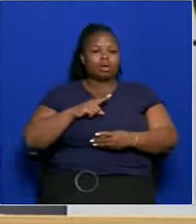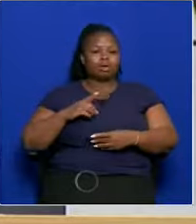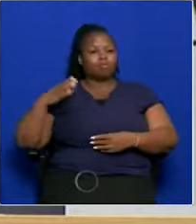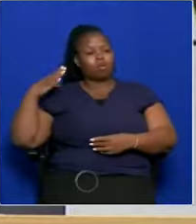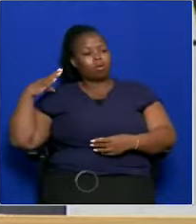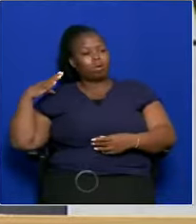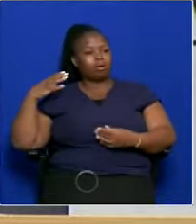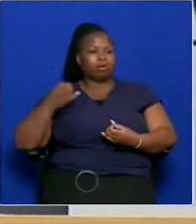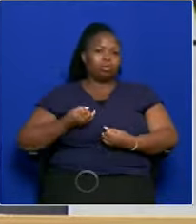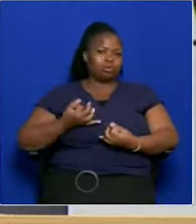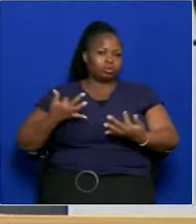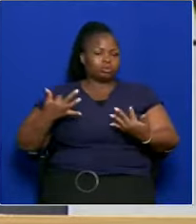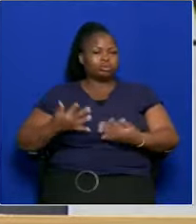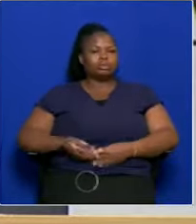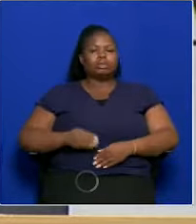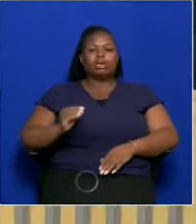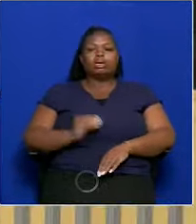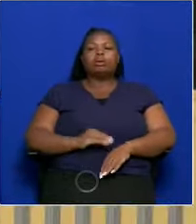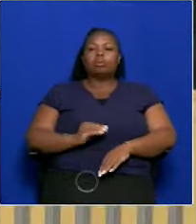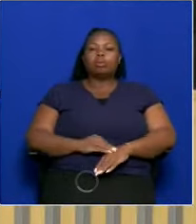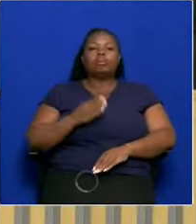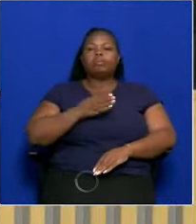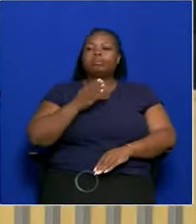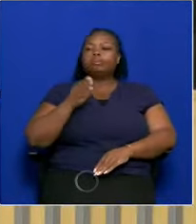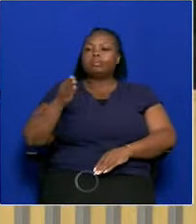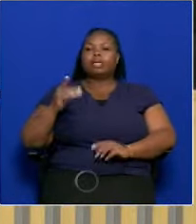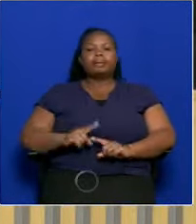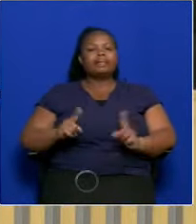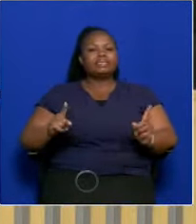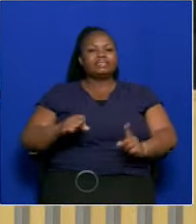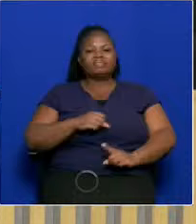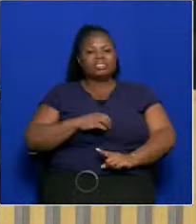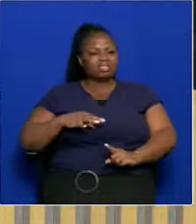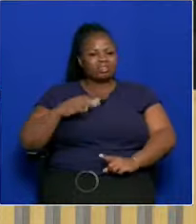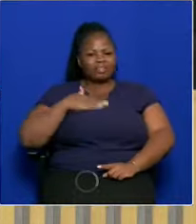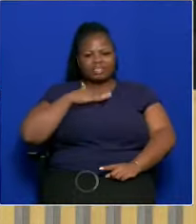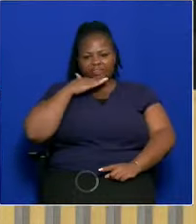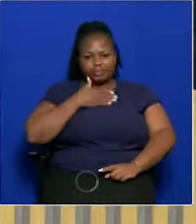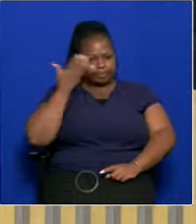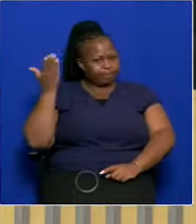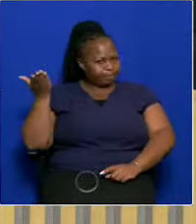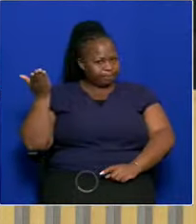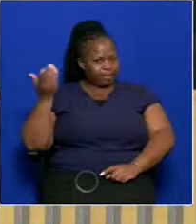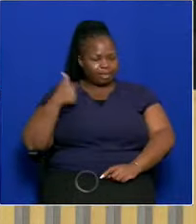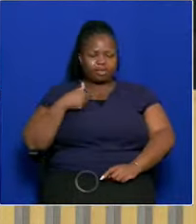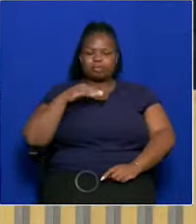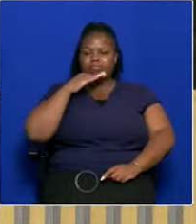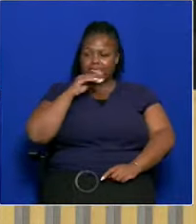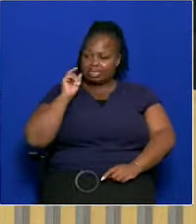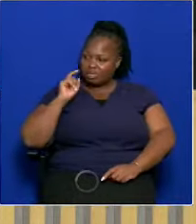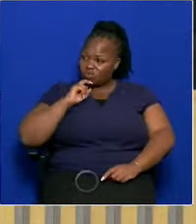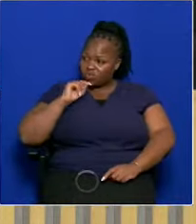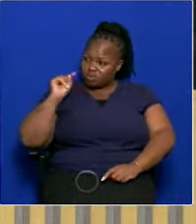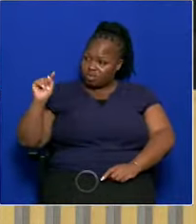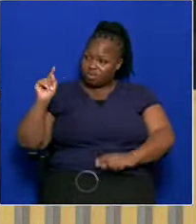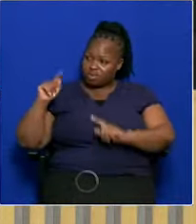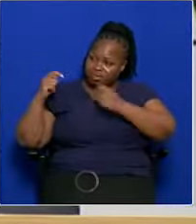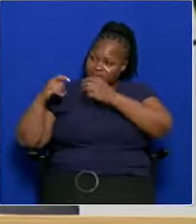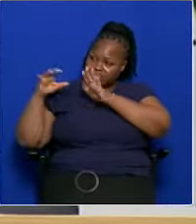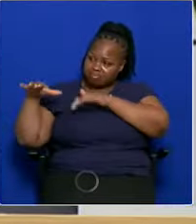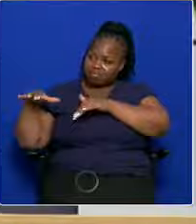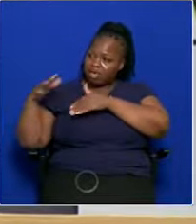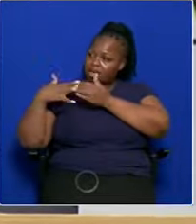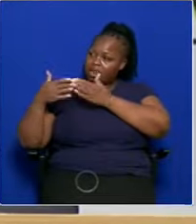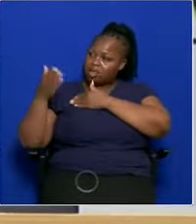is problem to go there, but you are not having enough resources. So I can use any person who's there